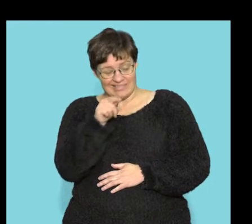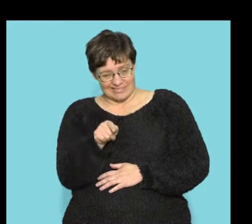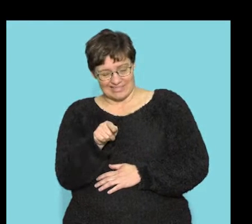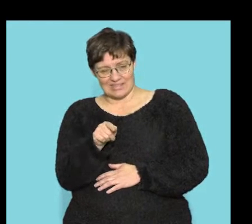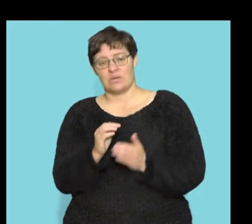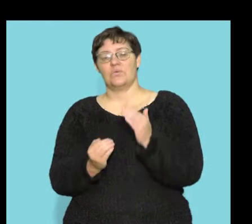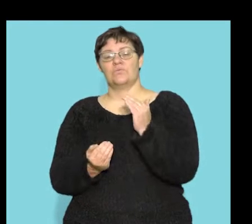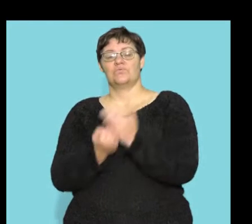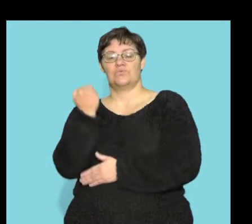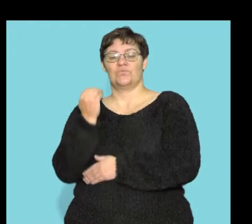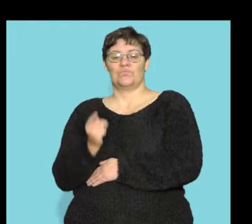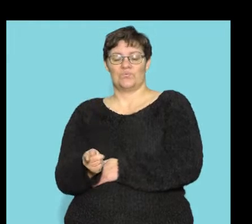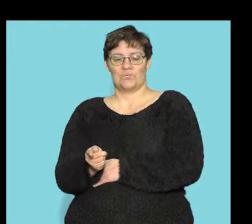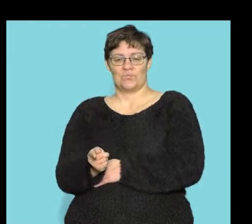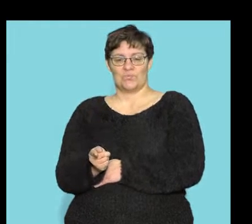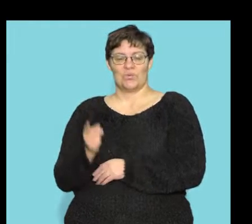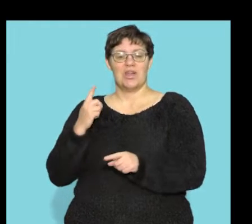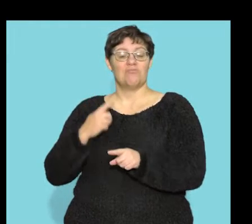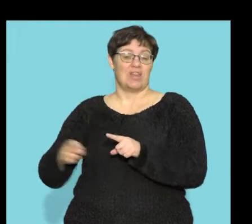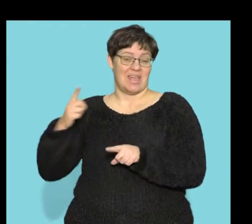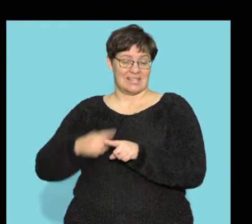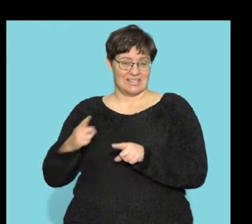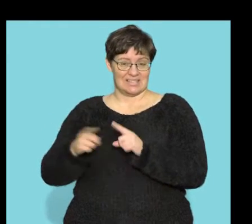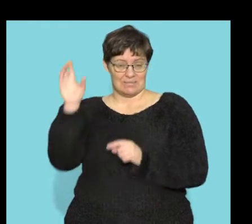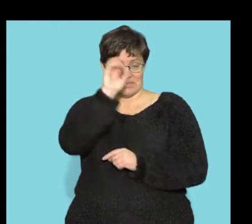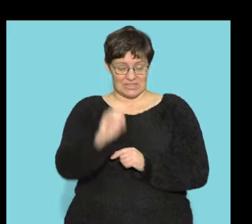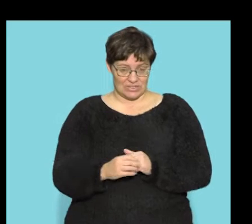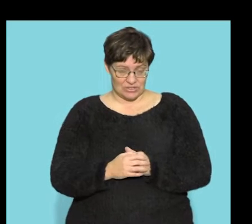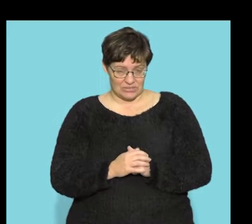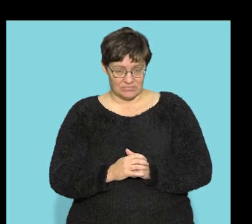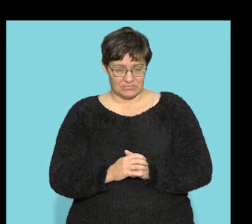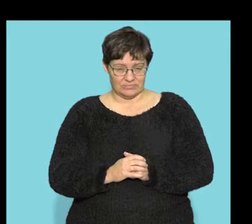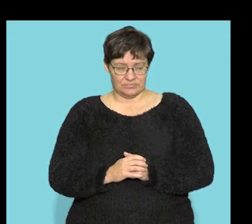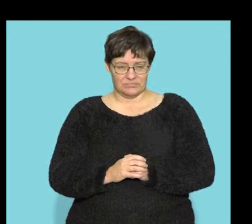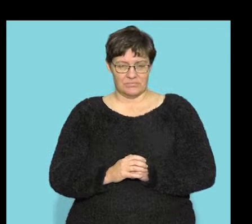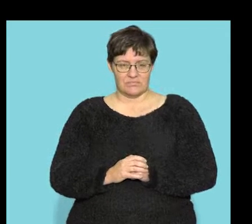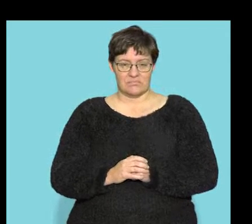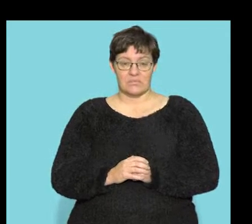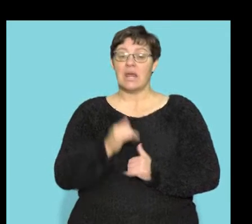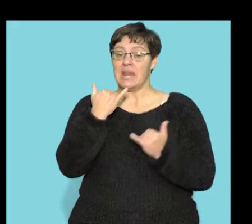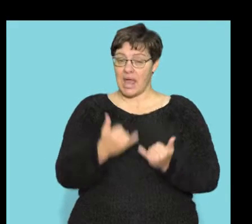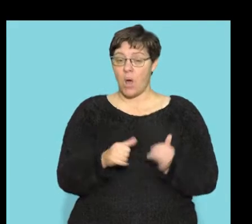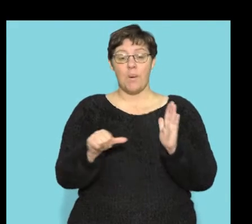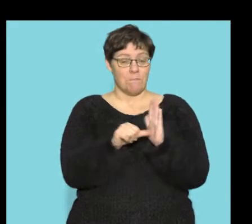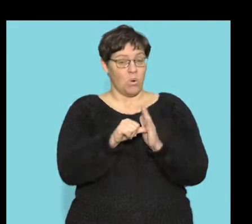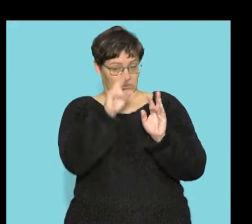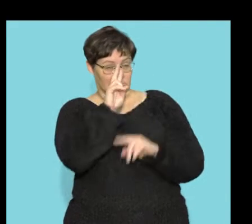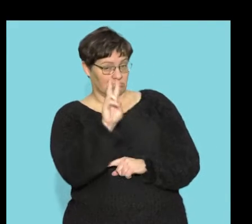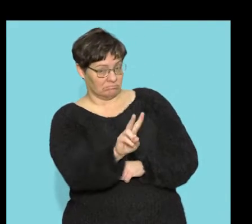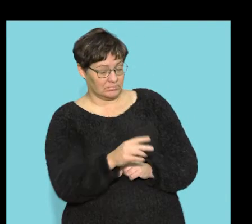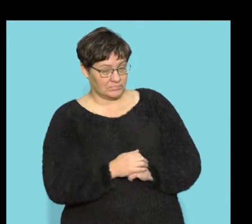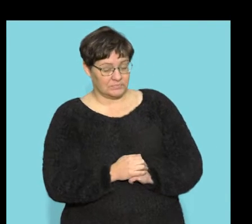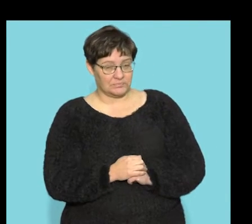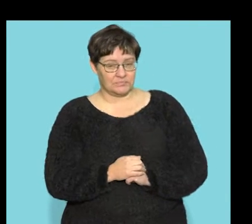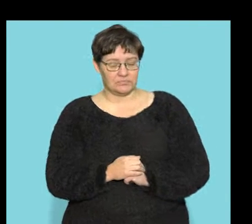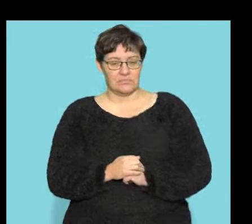your new rental in terms of percentages. Now watch what we do, and this is important here. This